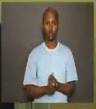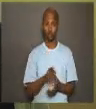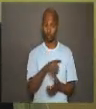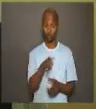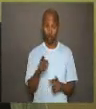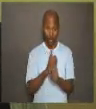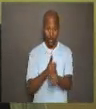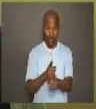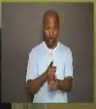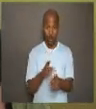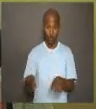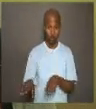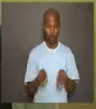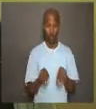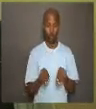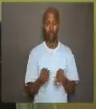Thank you.